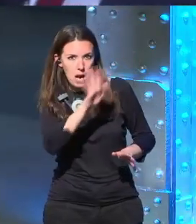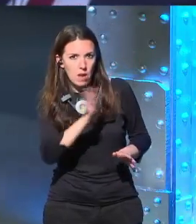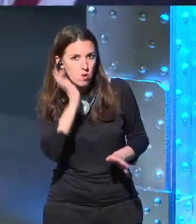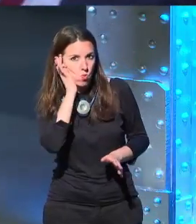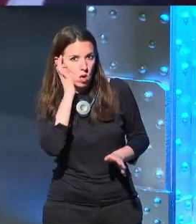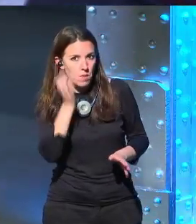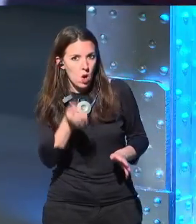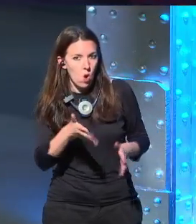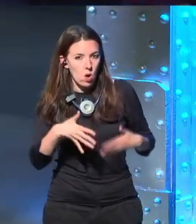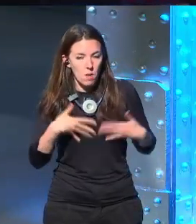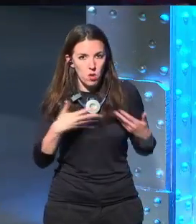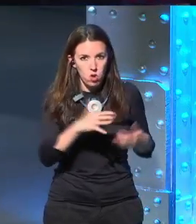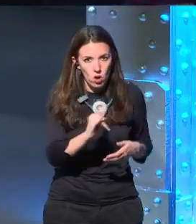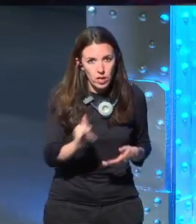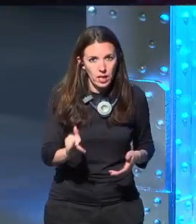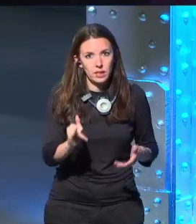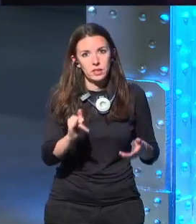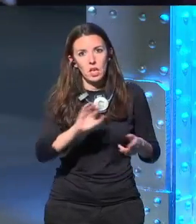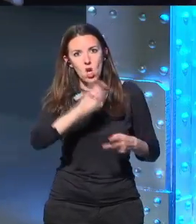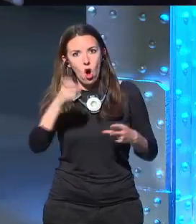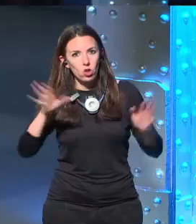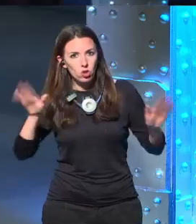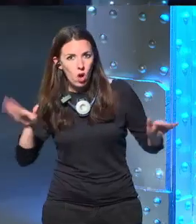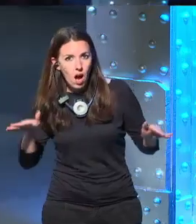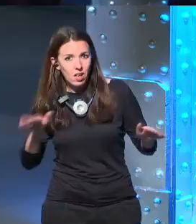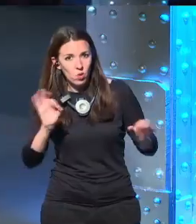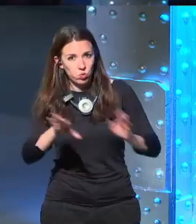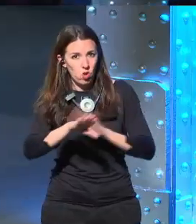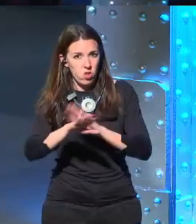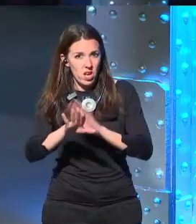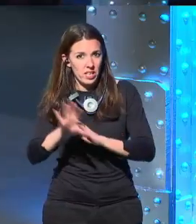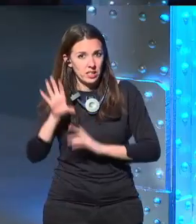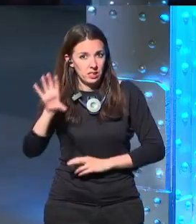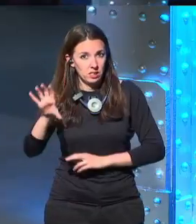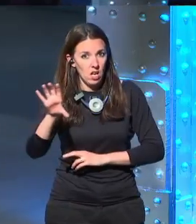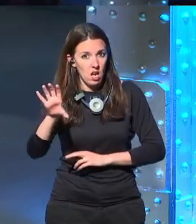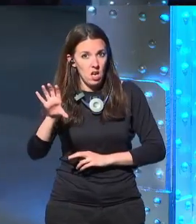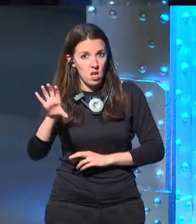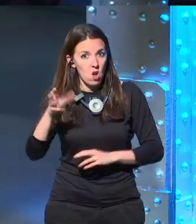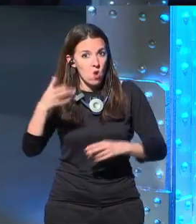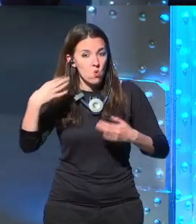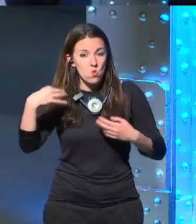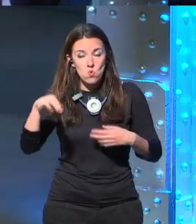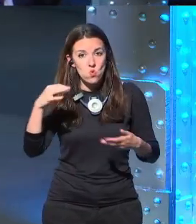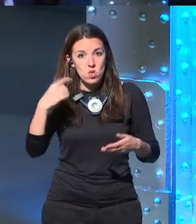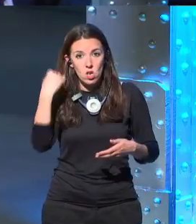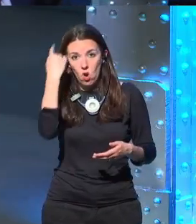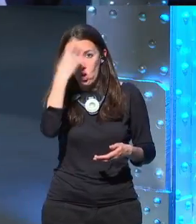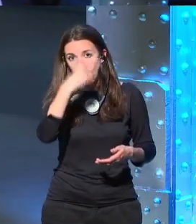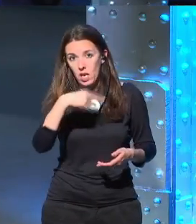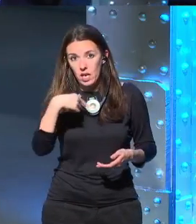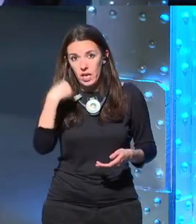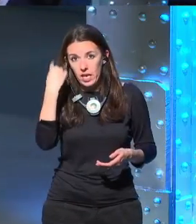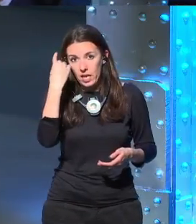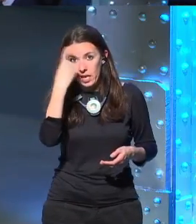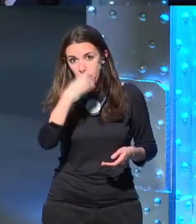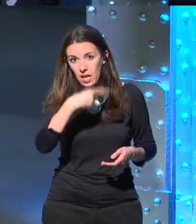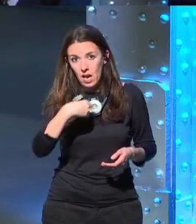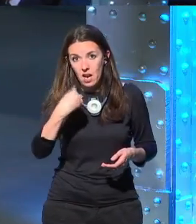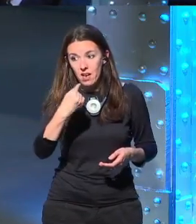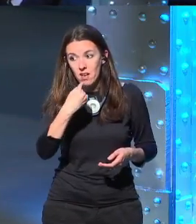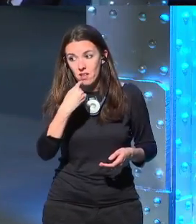painted the other angel, the one to the right, and the only emotion on that angel's face is, how did I get here next to